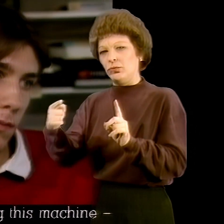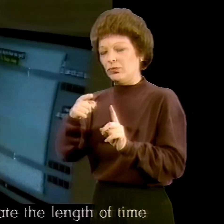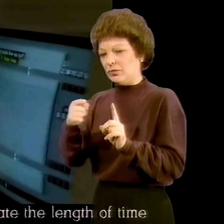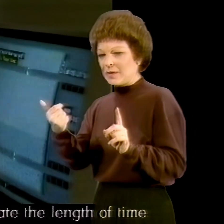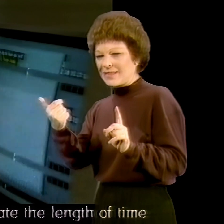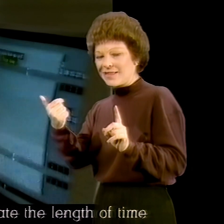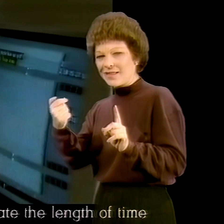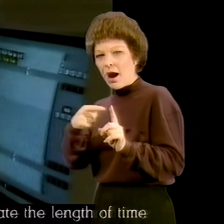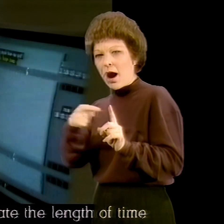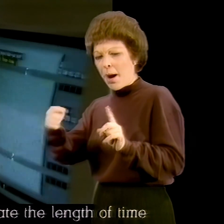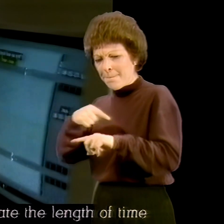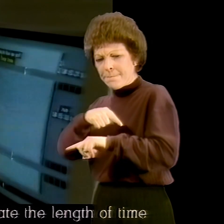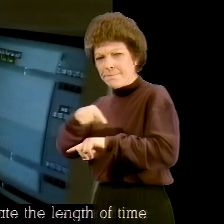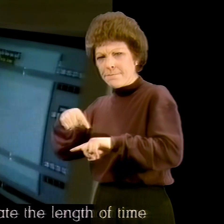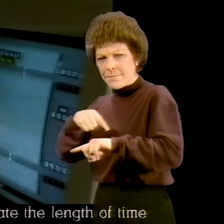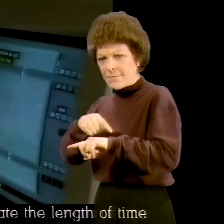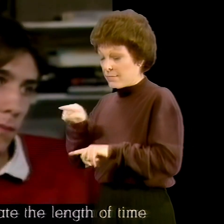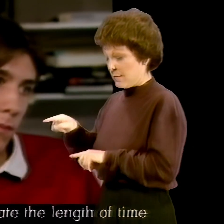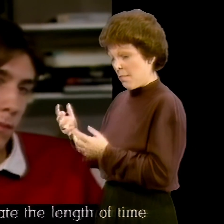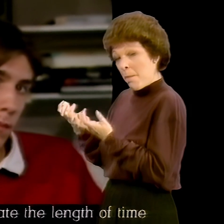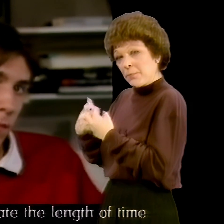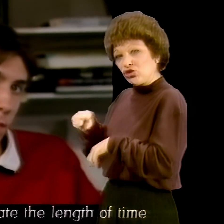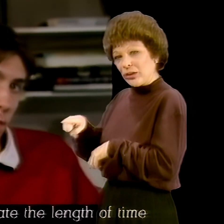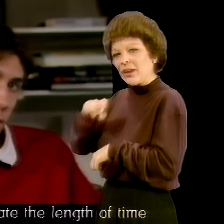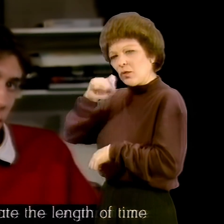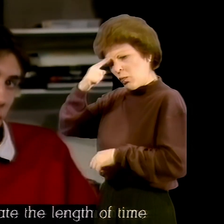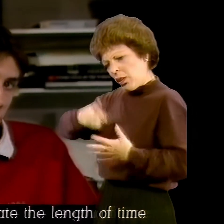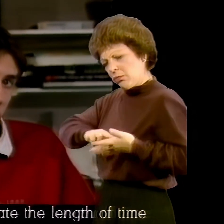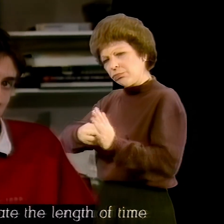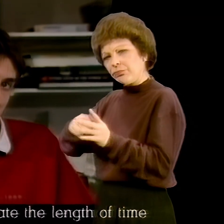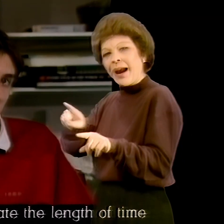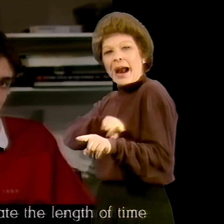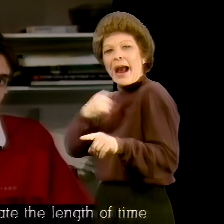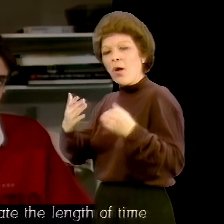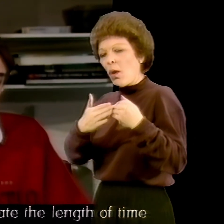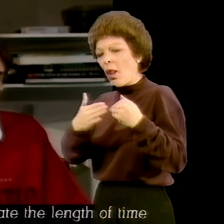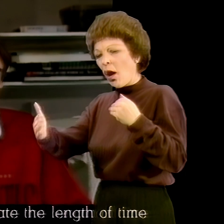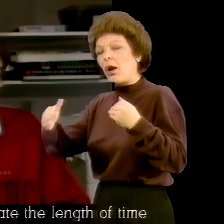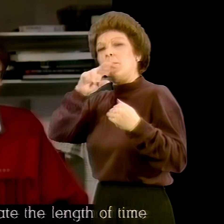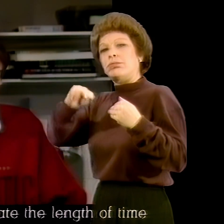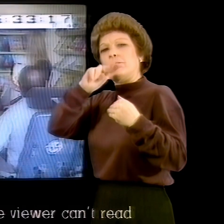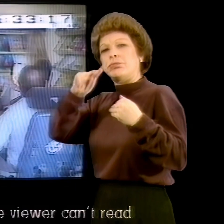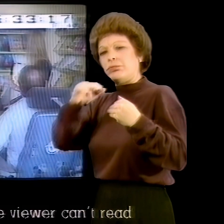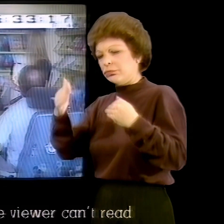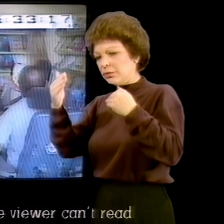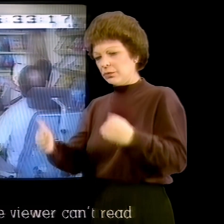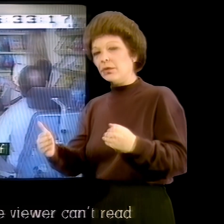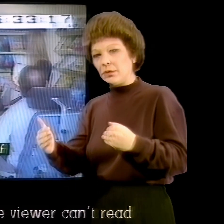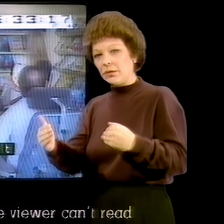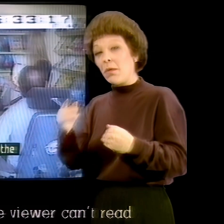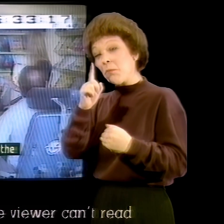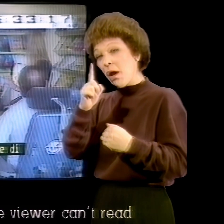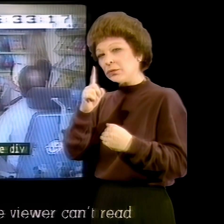This machine will calculate the length of time it takes somebody to say some words. But